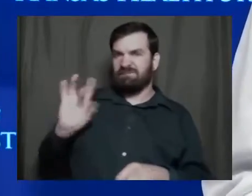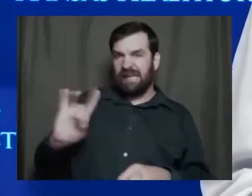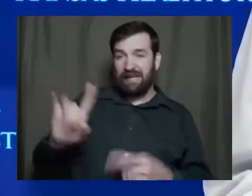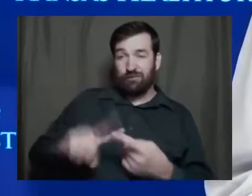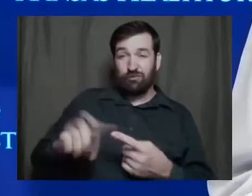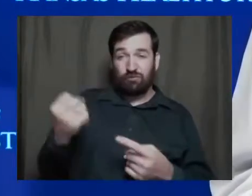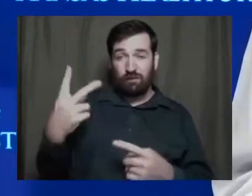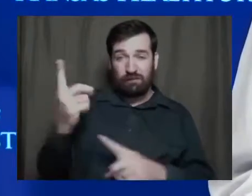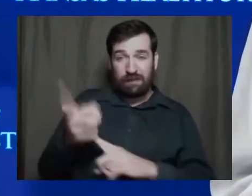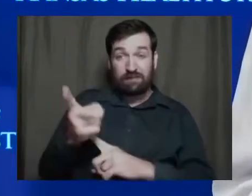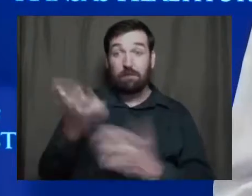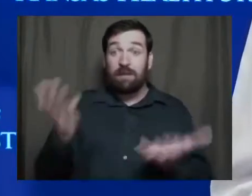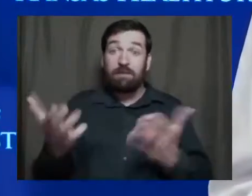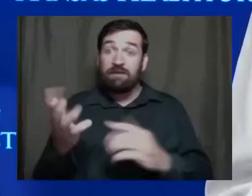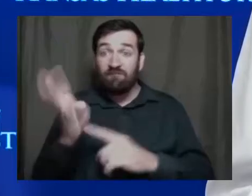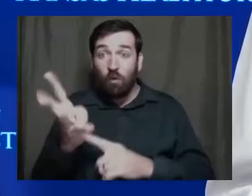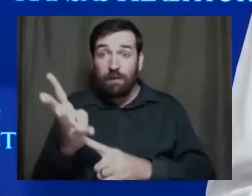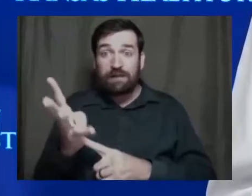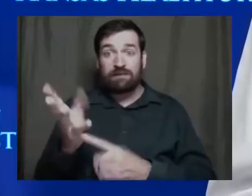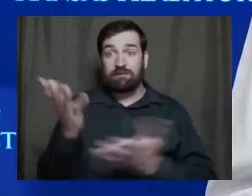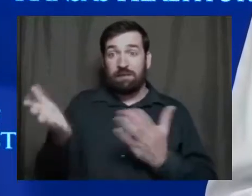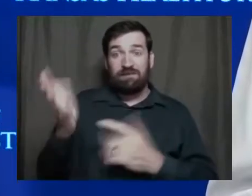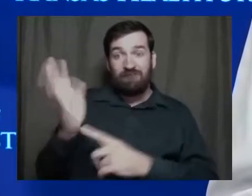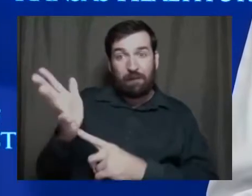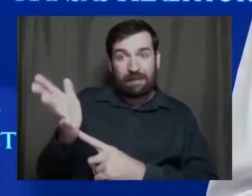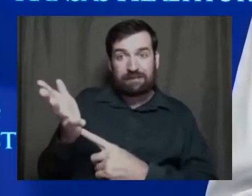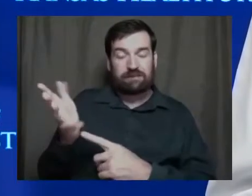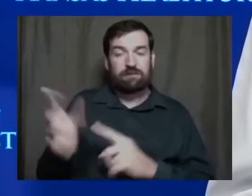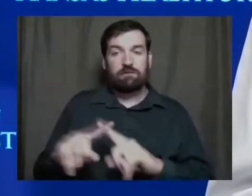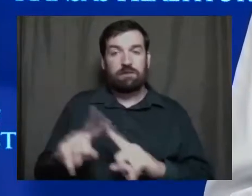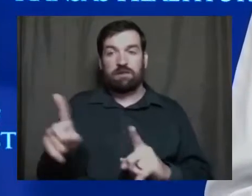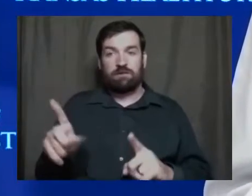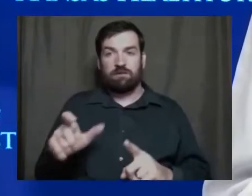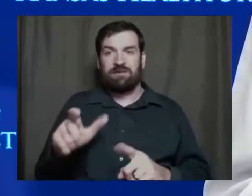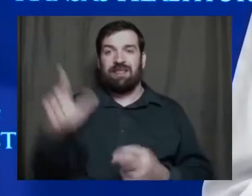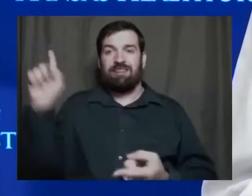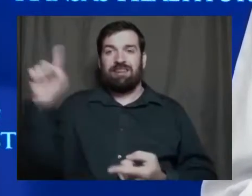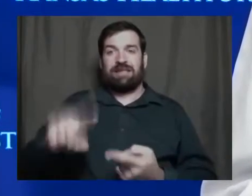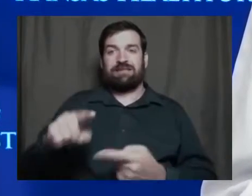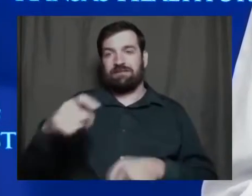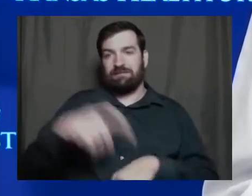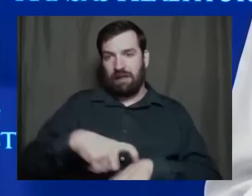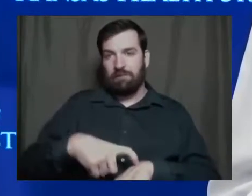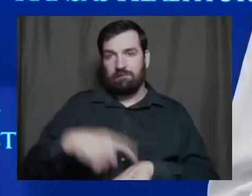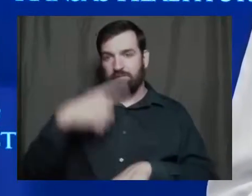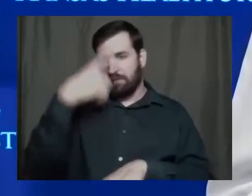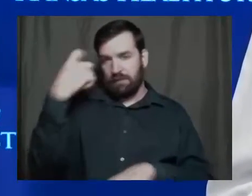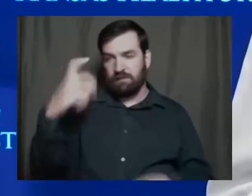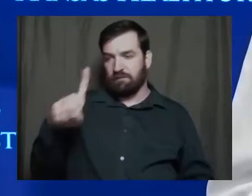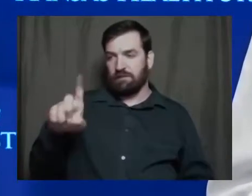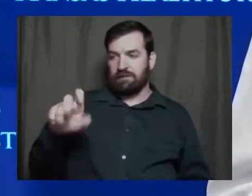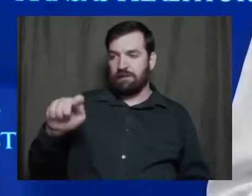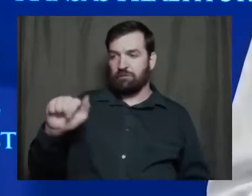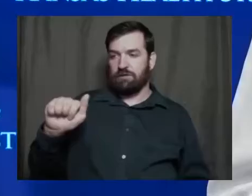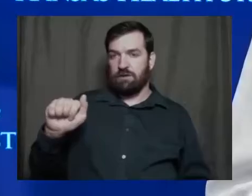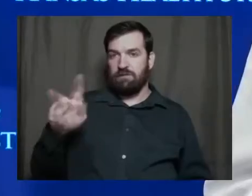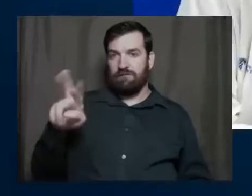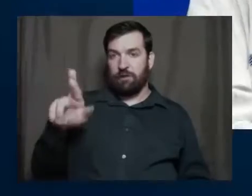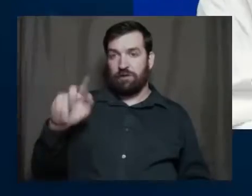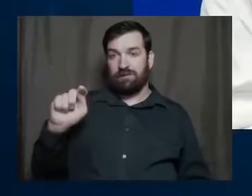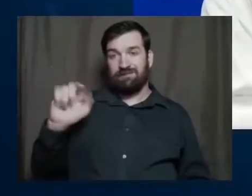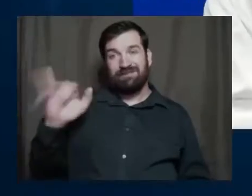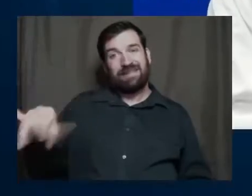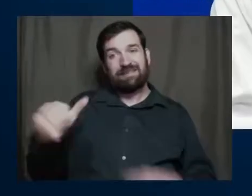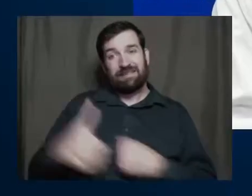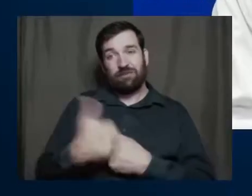now. Maybe it's 4 minutes, maybe it's 5 minutes, but it doesn't take as long to shed and spread, Hawkeye, and I think that's part of the danger. Yeah, and I